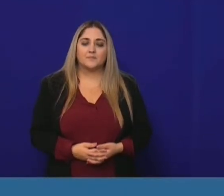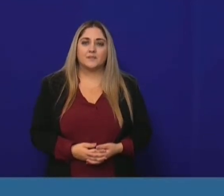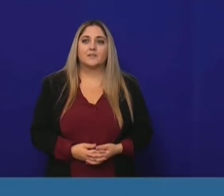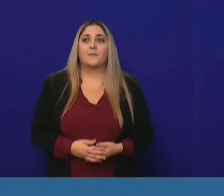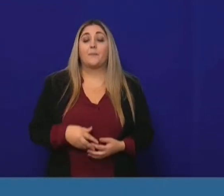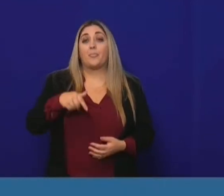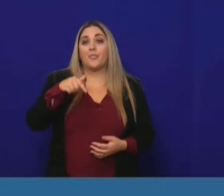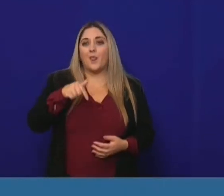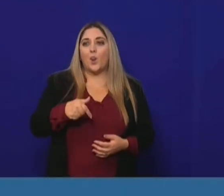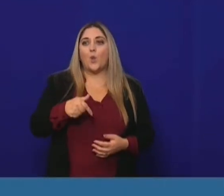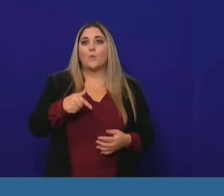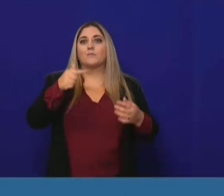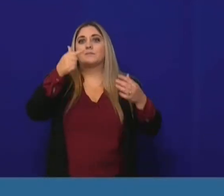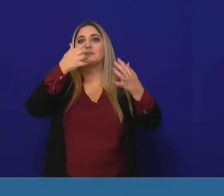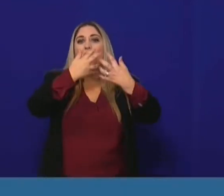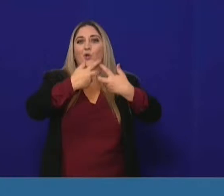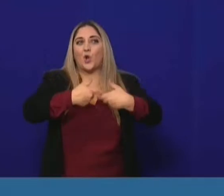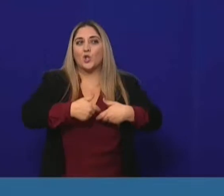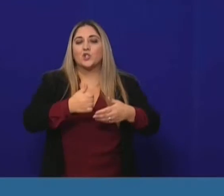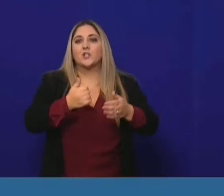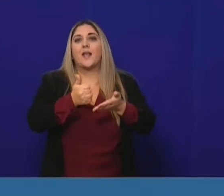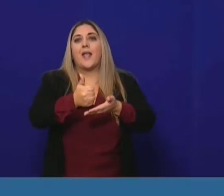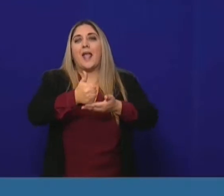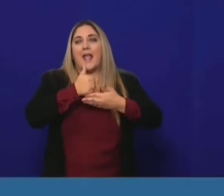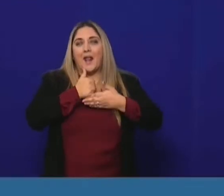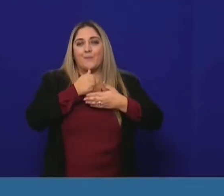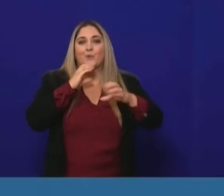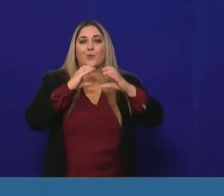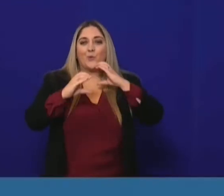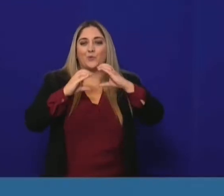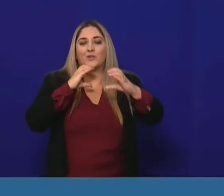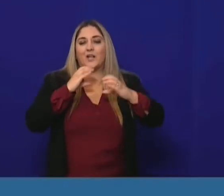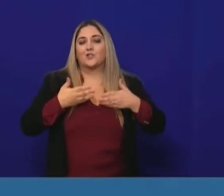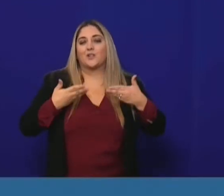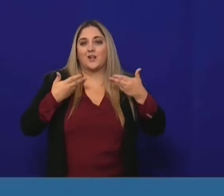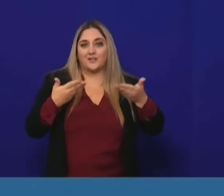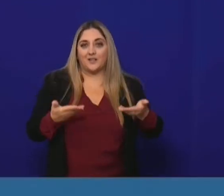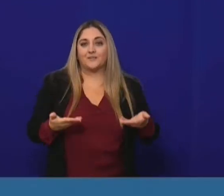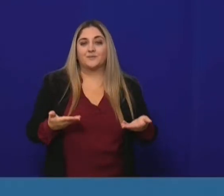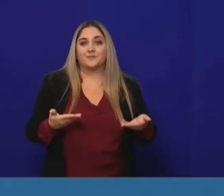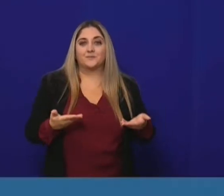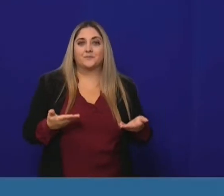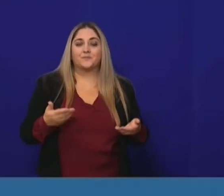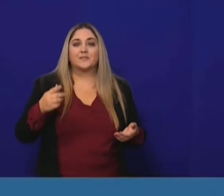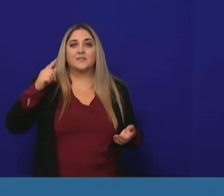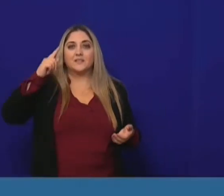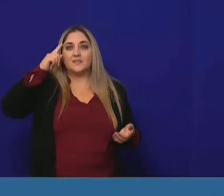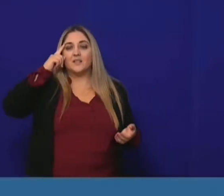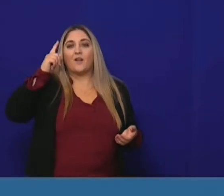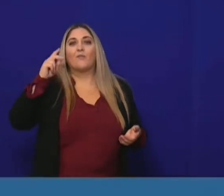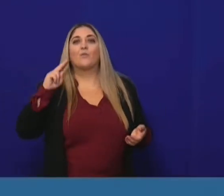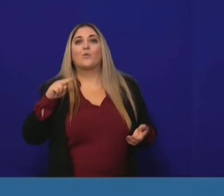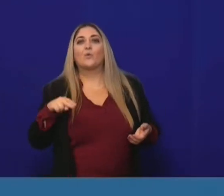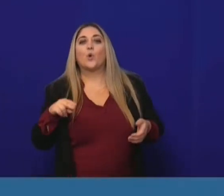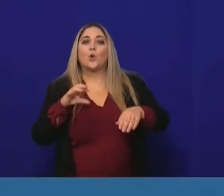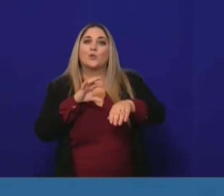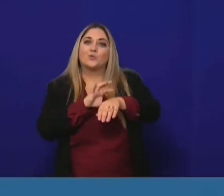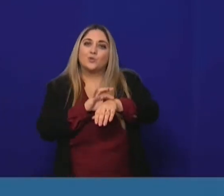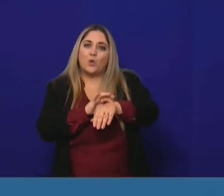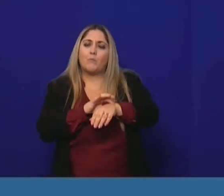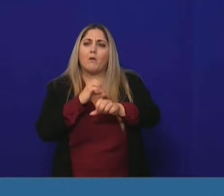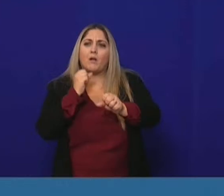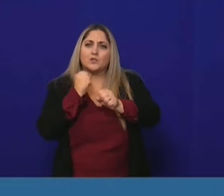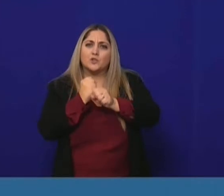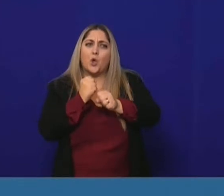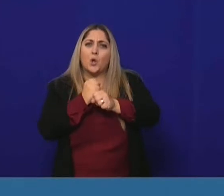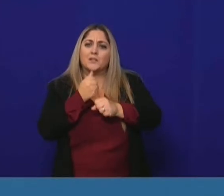dawn il-mezzi hemmhekk nistgħu nżommu l-komunikazzjoni iktar tajba. U anke naf li hemmhekk hemm ukoll tobba li huma dedikati